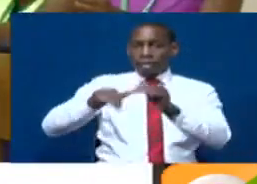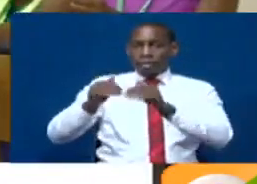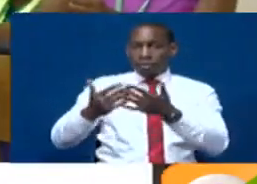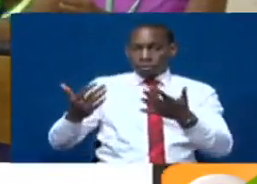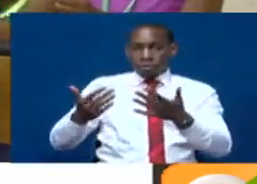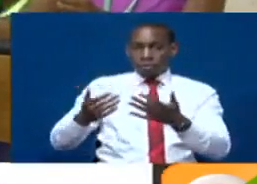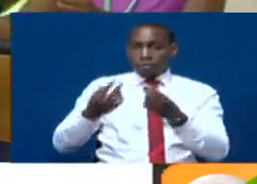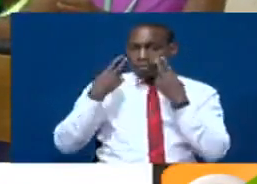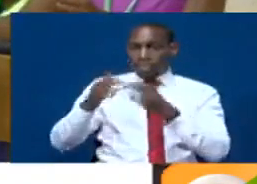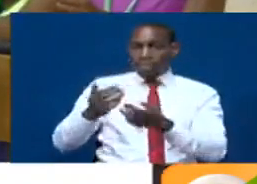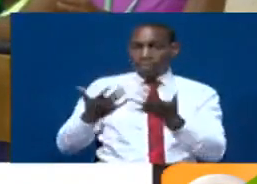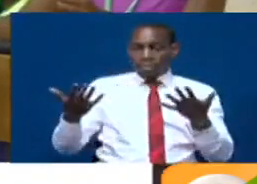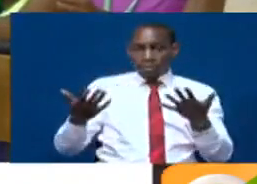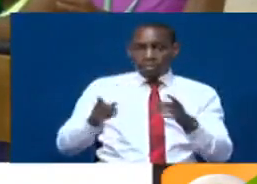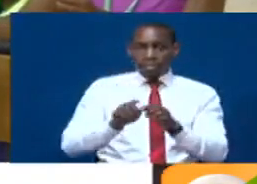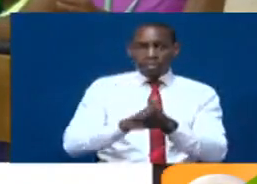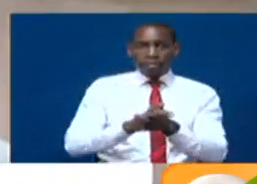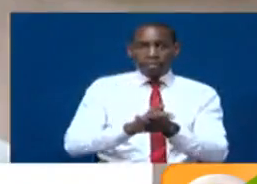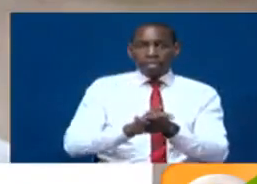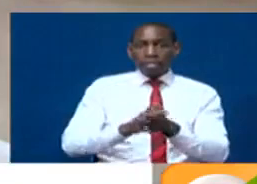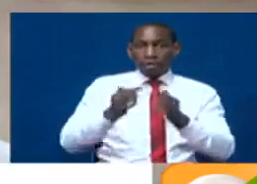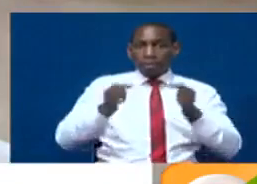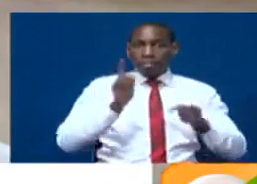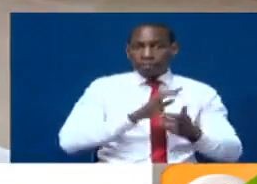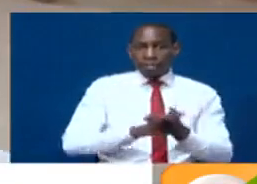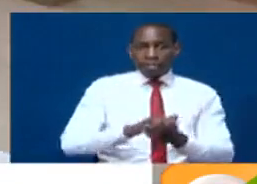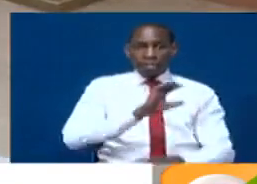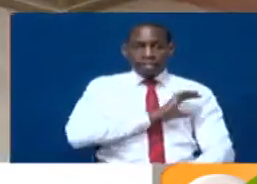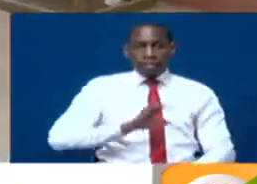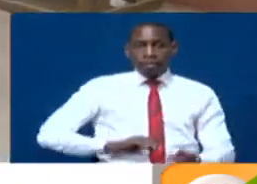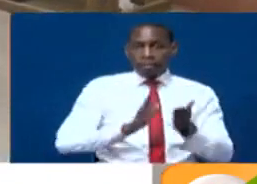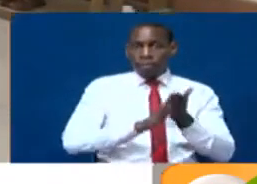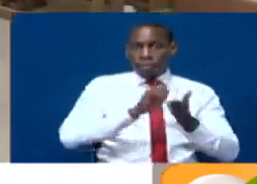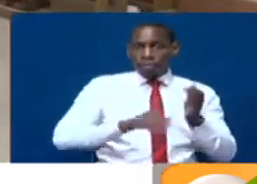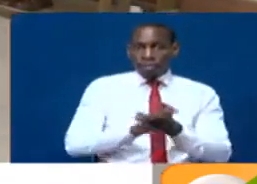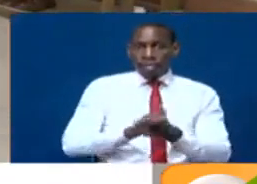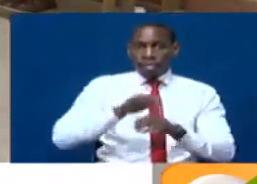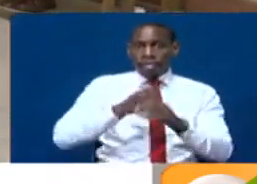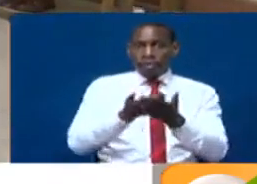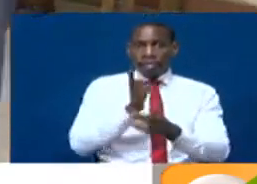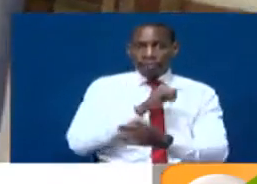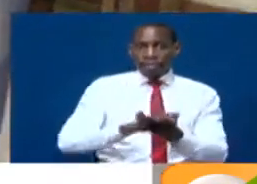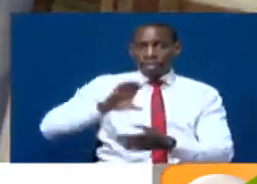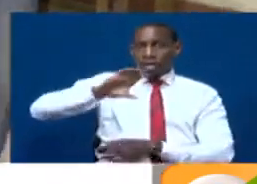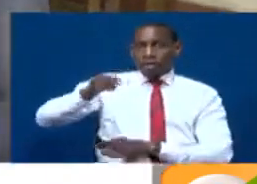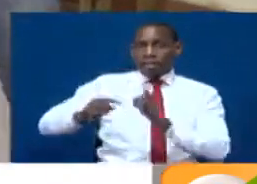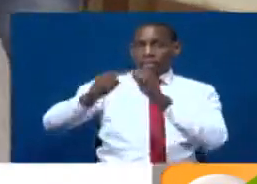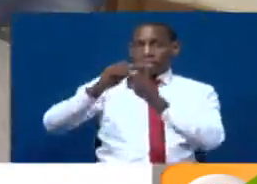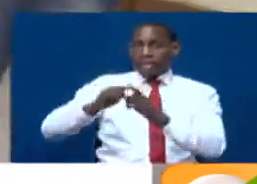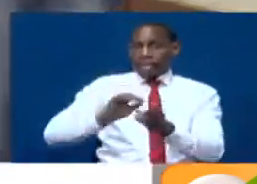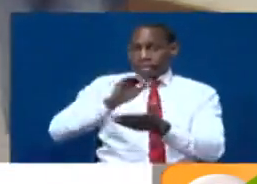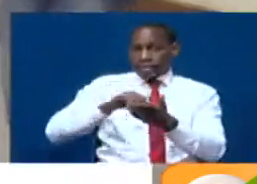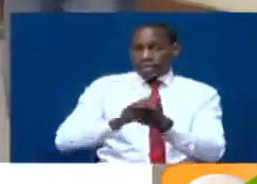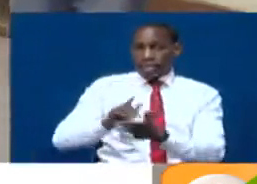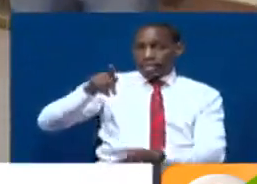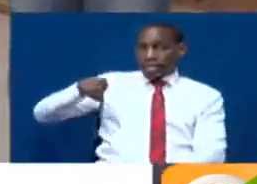materials erroneously placed in the boxes was also shut down. The Commission had proposed that upon arrival at the constituency tallying center,